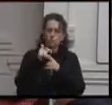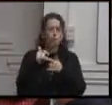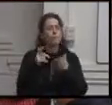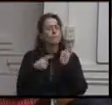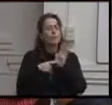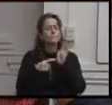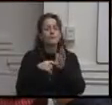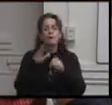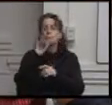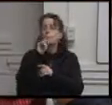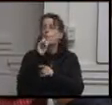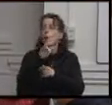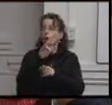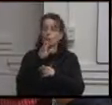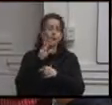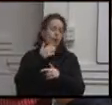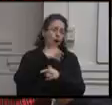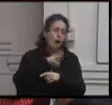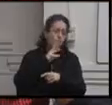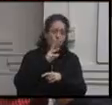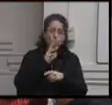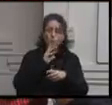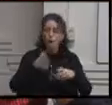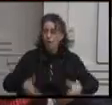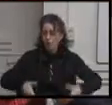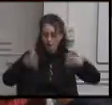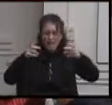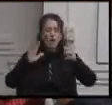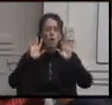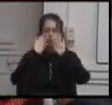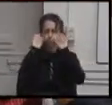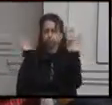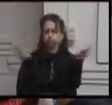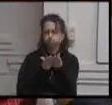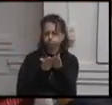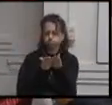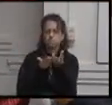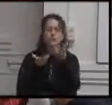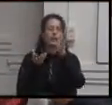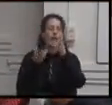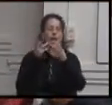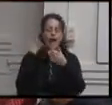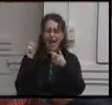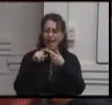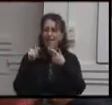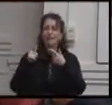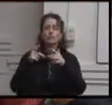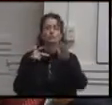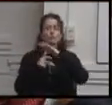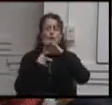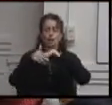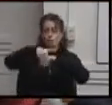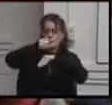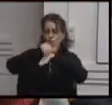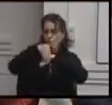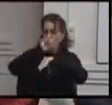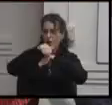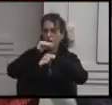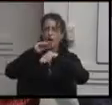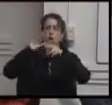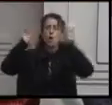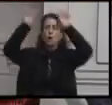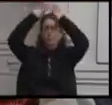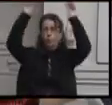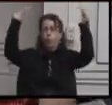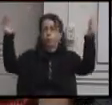the committee. We've also done some insulation and some seals around our garage doors. Then over time, we have replaced